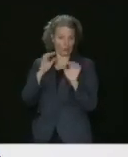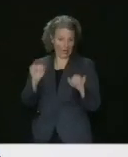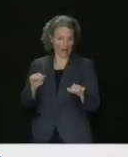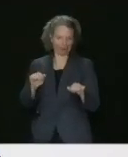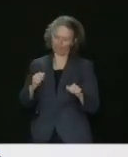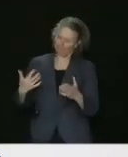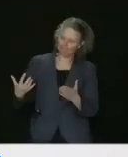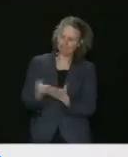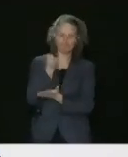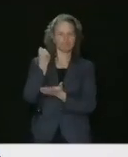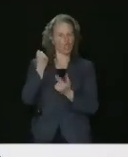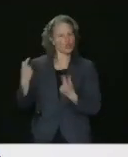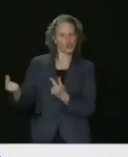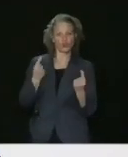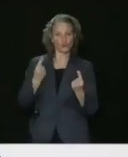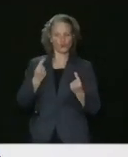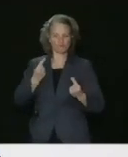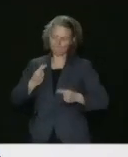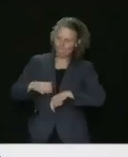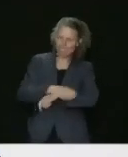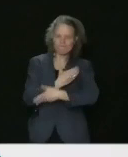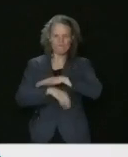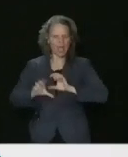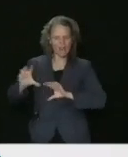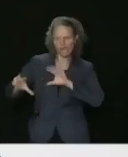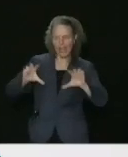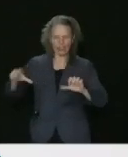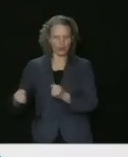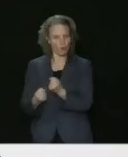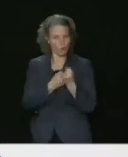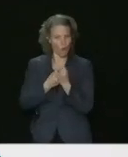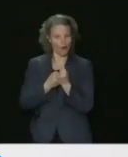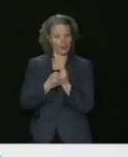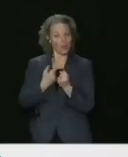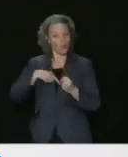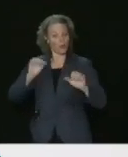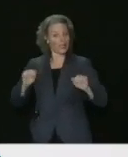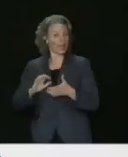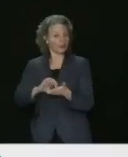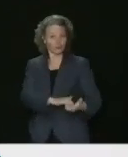moment. Let's be ambitious, and let's together rebuild our